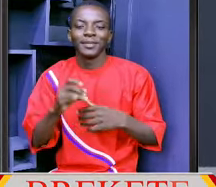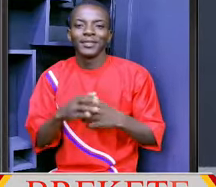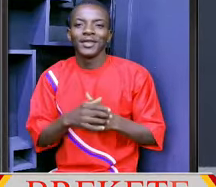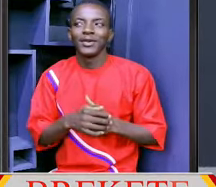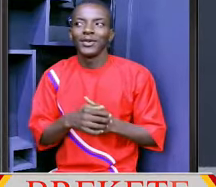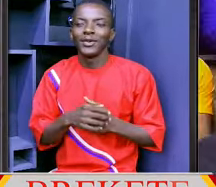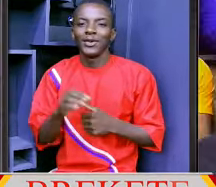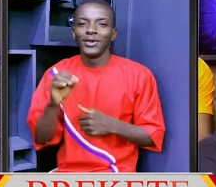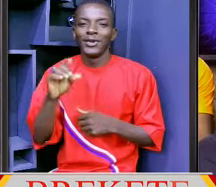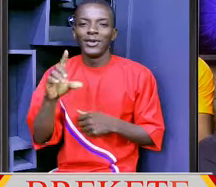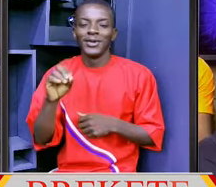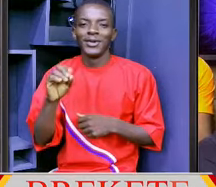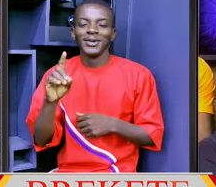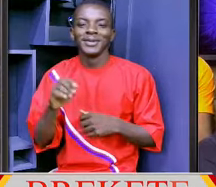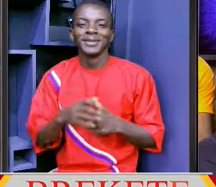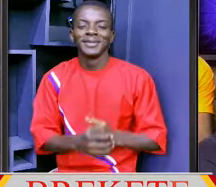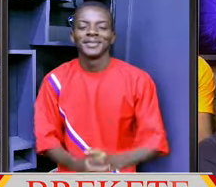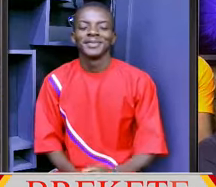Unahembelembe.